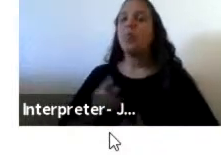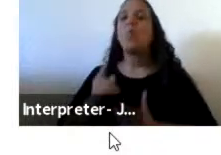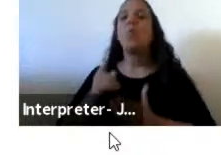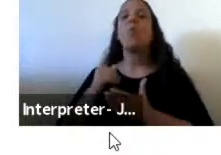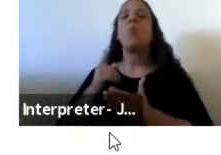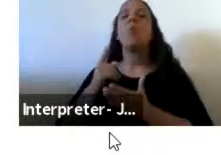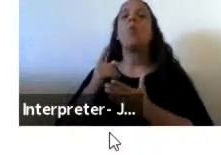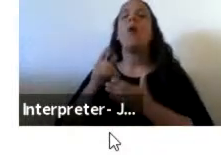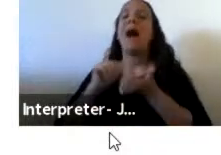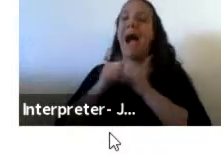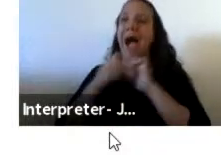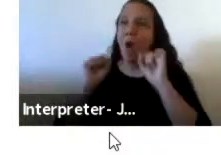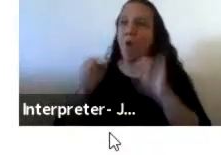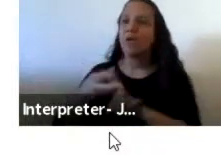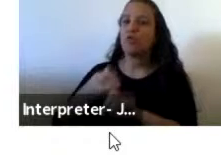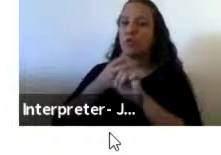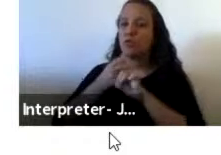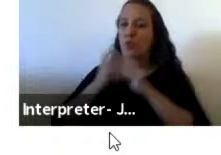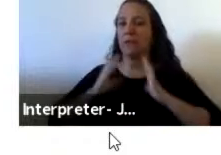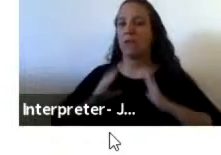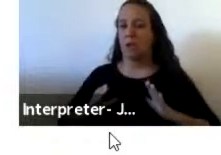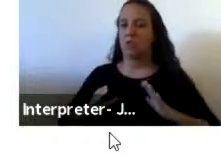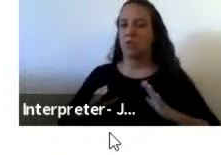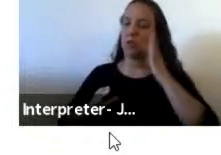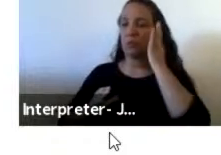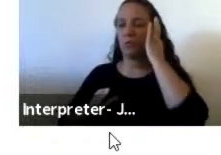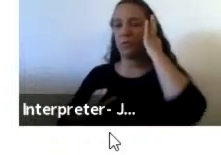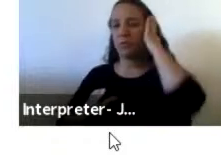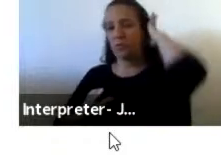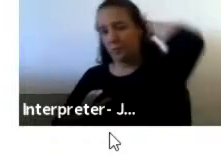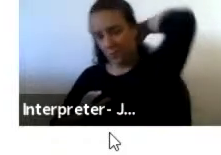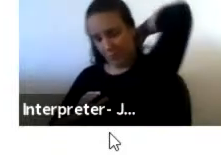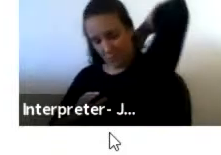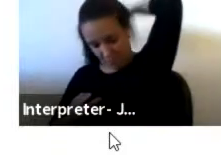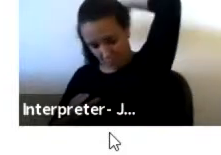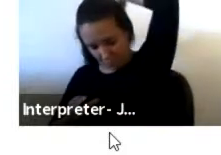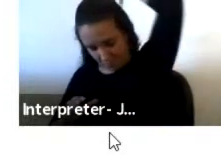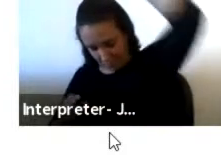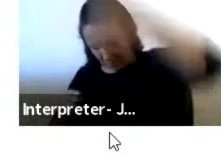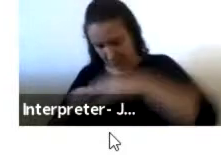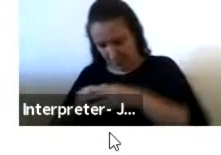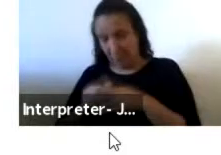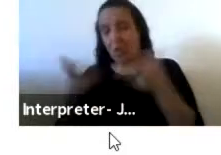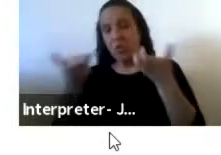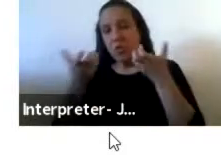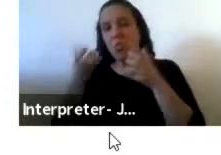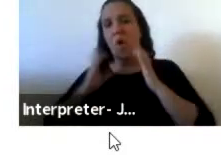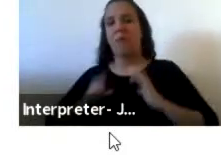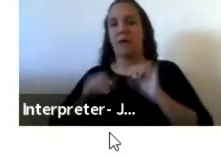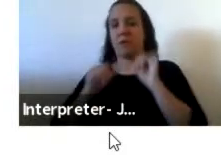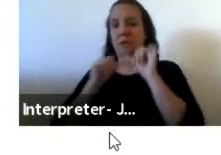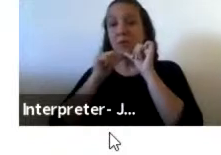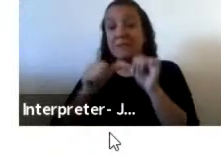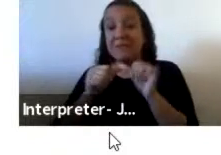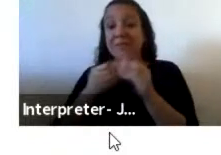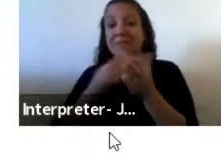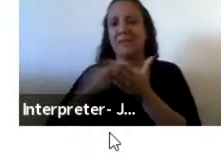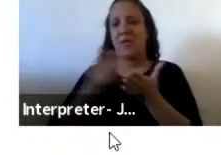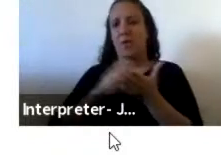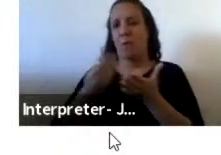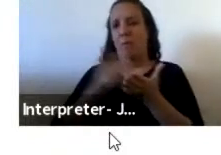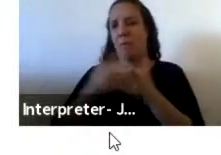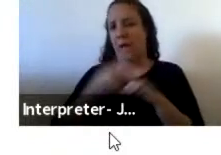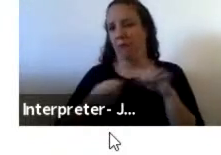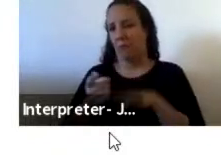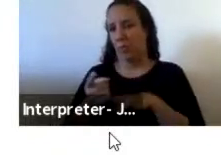to attract customers that are loyal, that are dedicated, and that will continue buying from you because you have